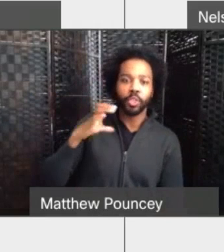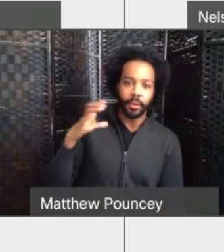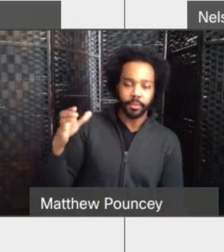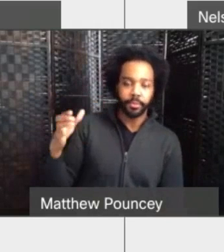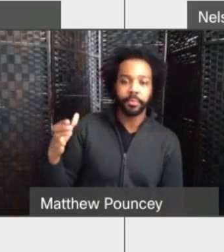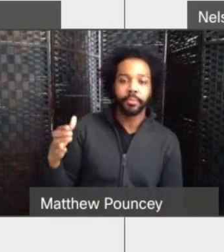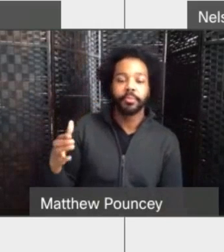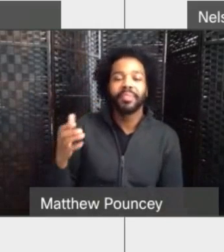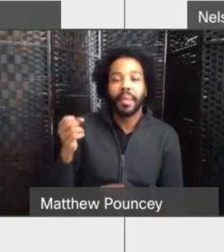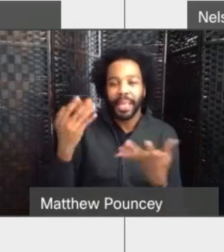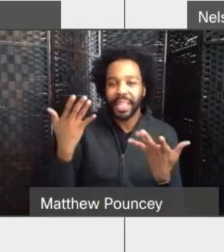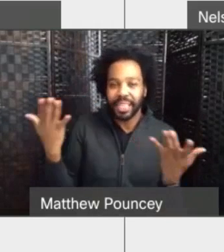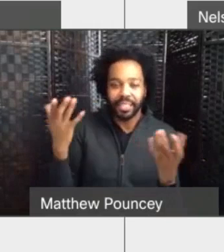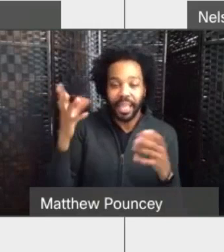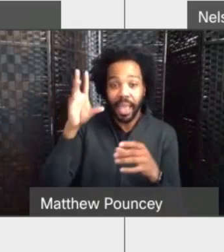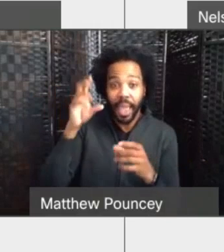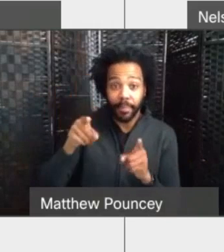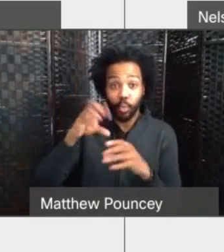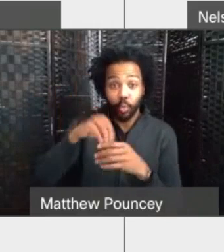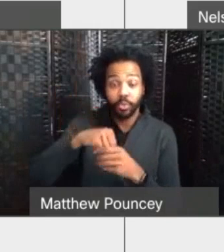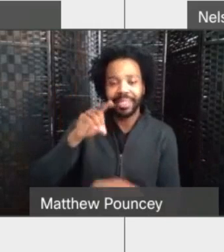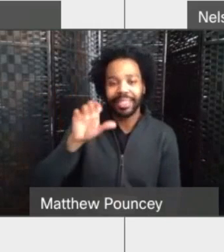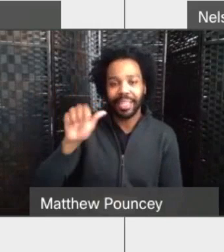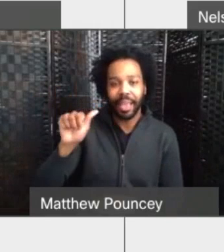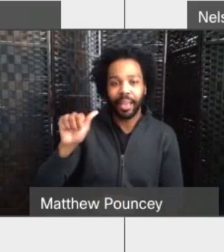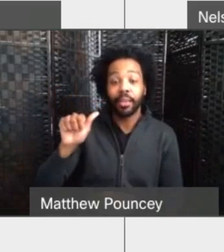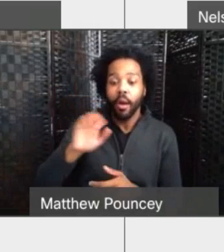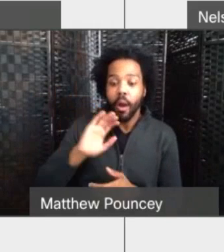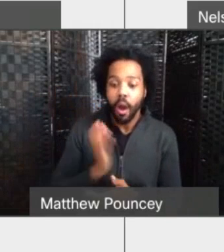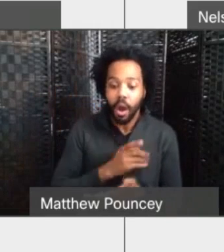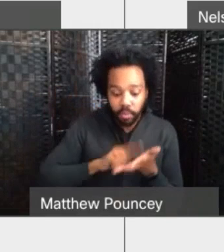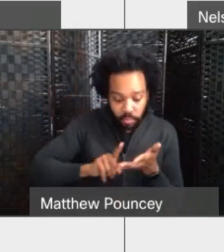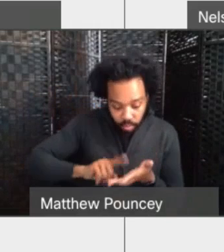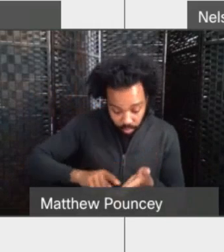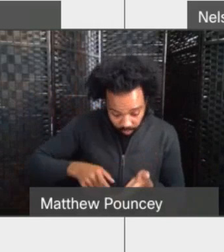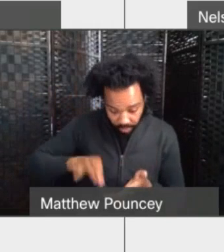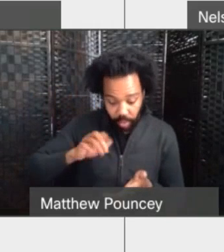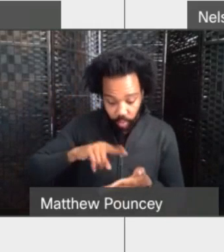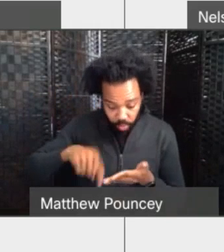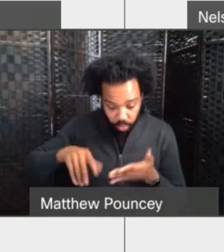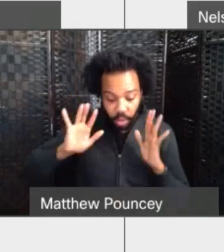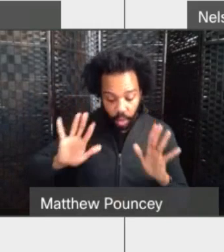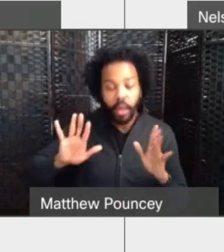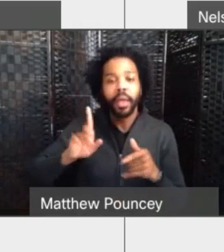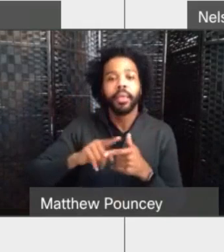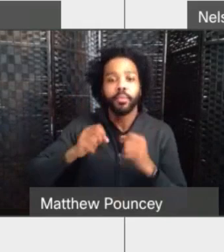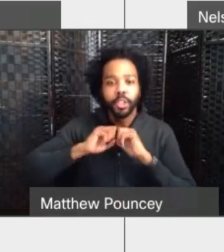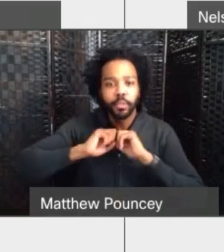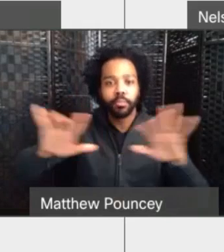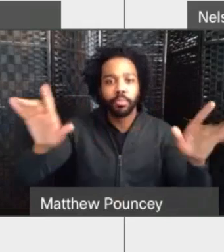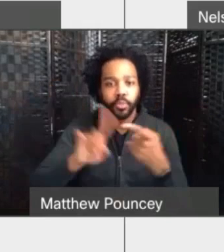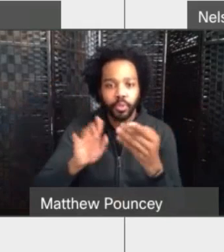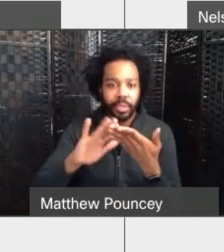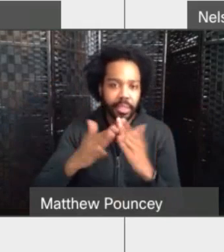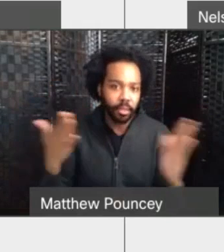internally within DDA. Those findings are then submitted to the citywide Fatality Review Committee and reviewed. And we're